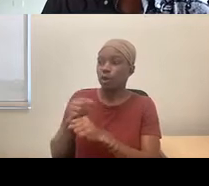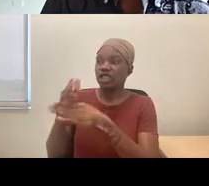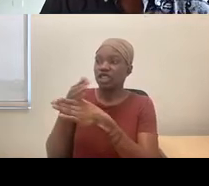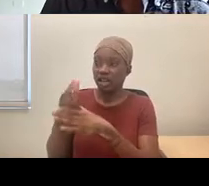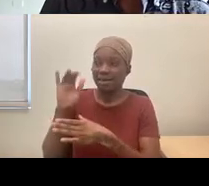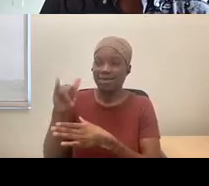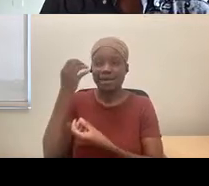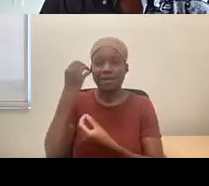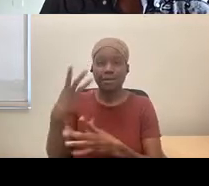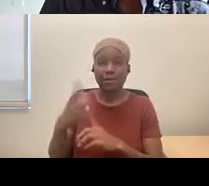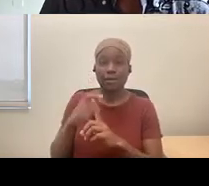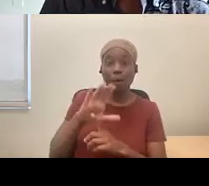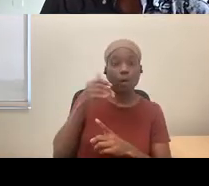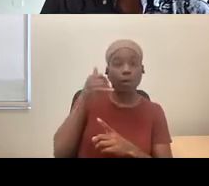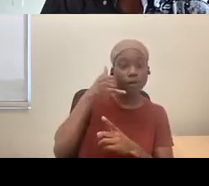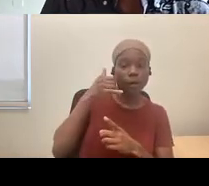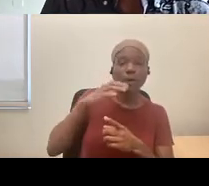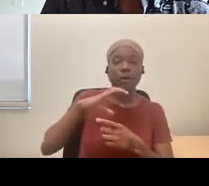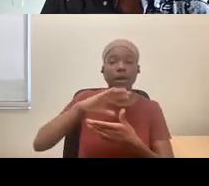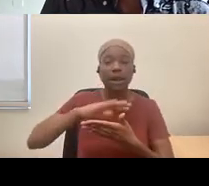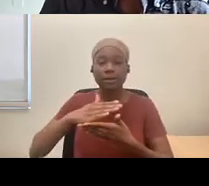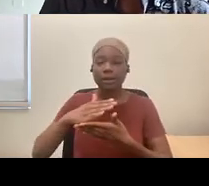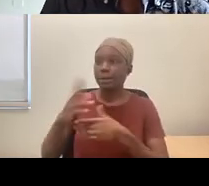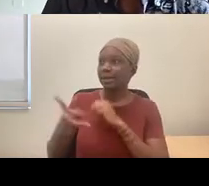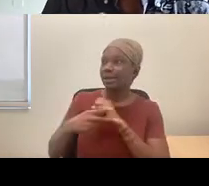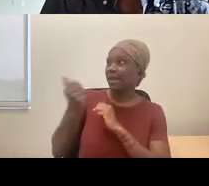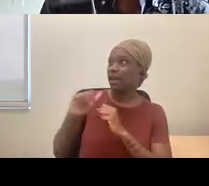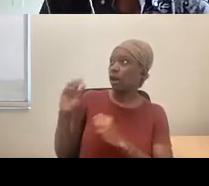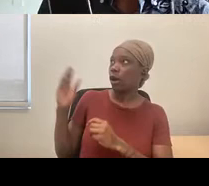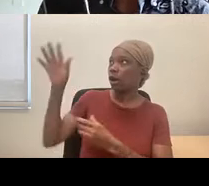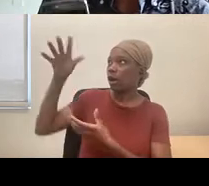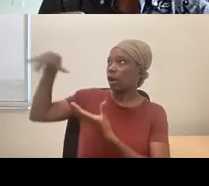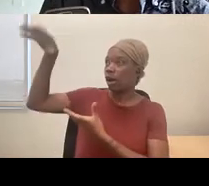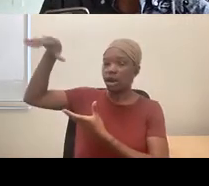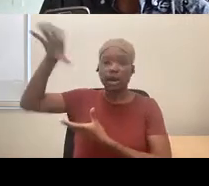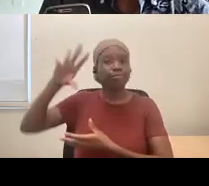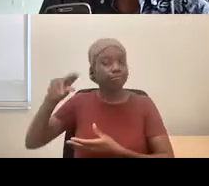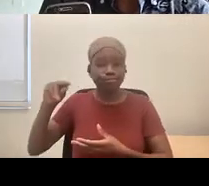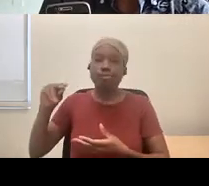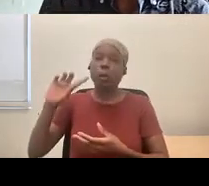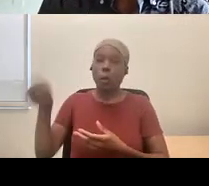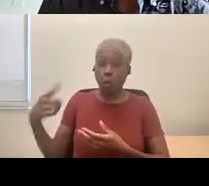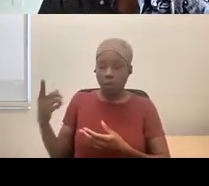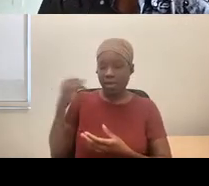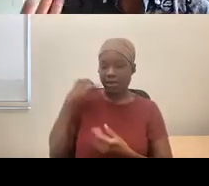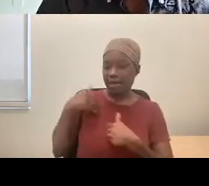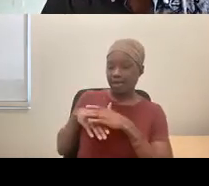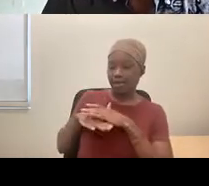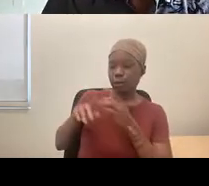device or storing it anywhere. So it shouldn't be accessible to anyone who doesn't have your device.